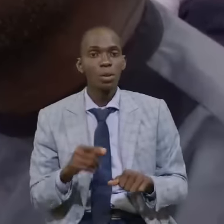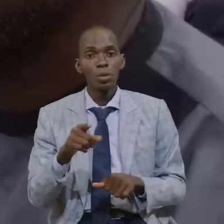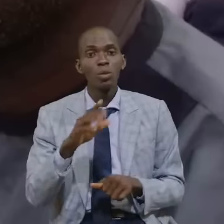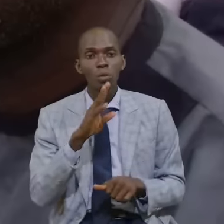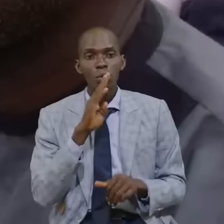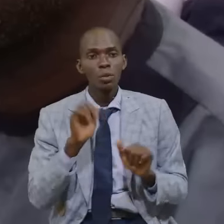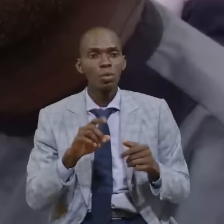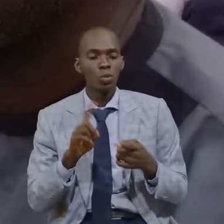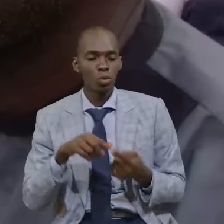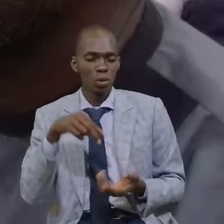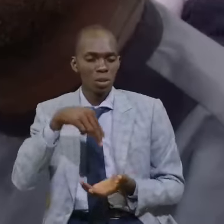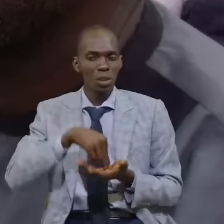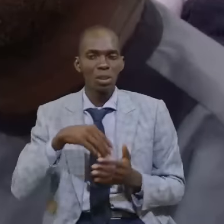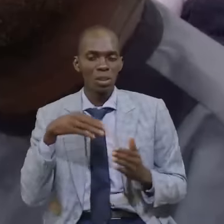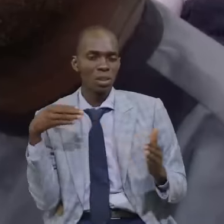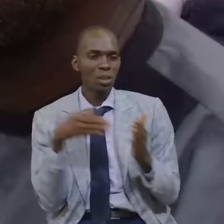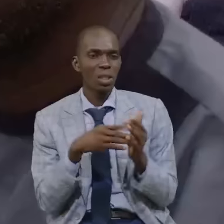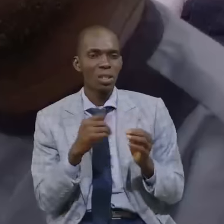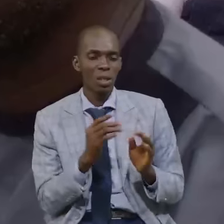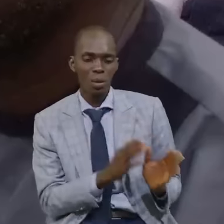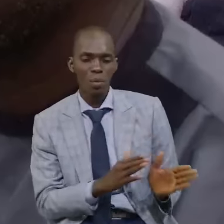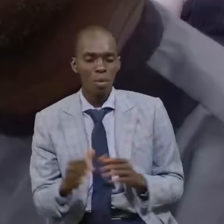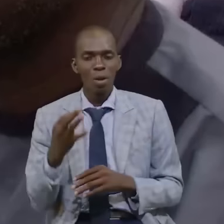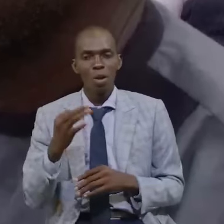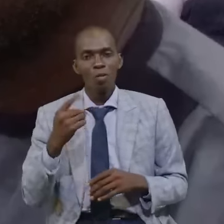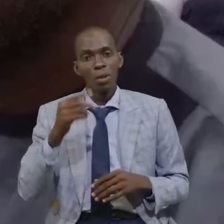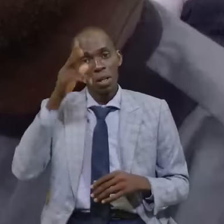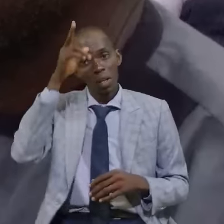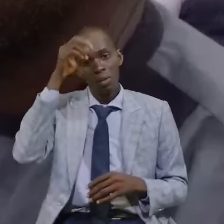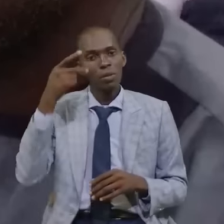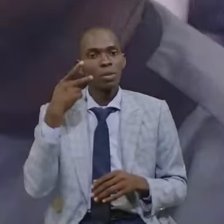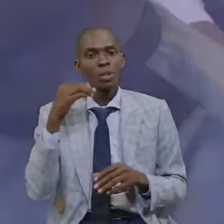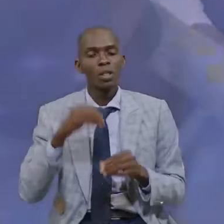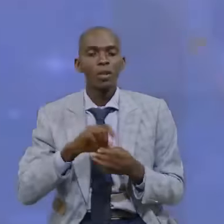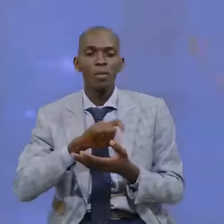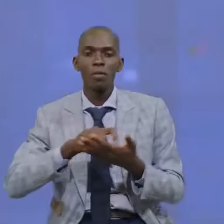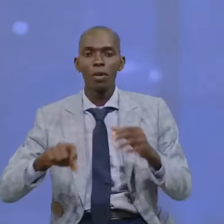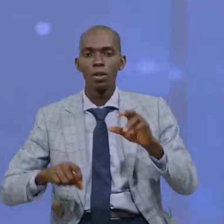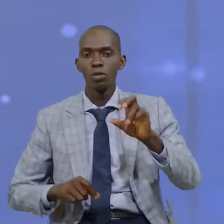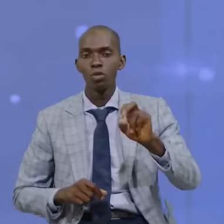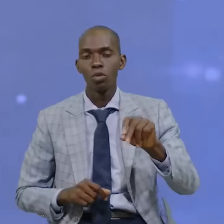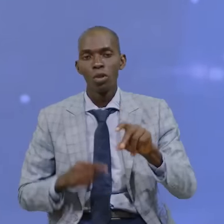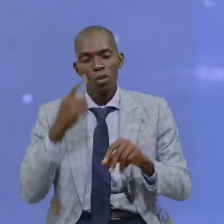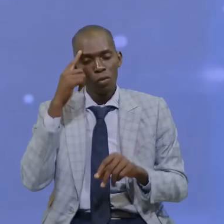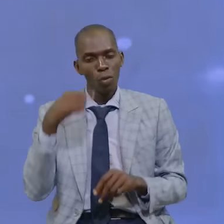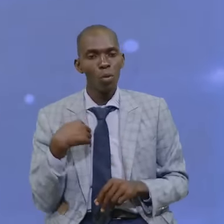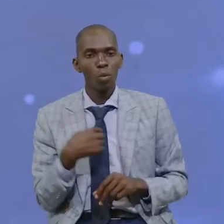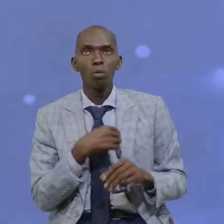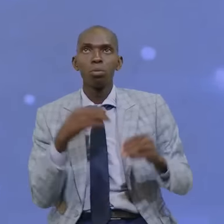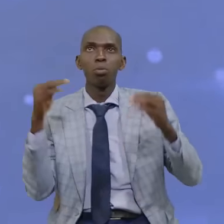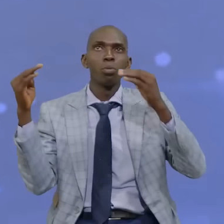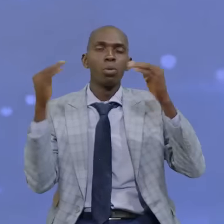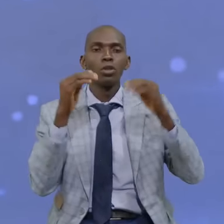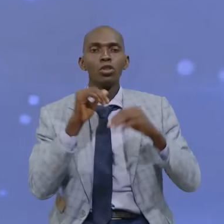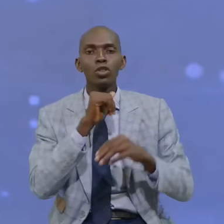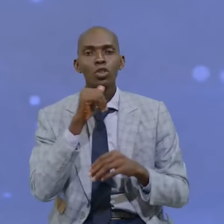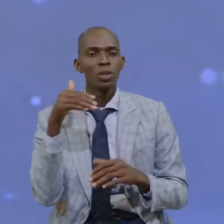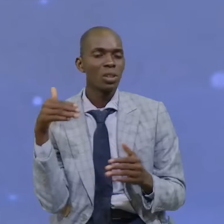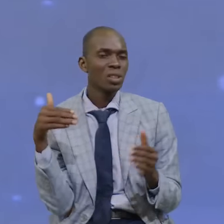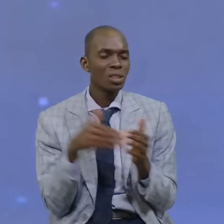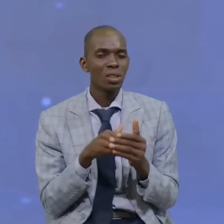wiles of the devil. Look at verse 12. In verse 12, for we wrestle not against